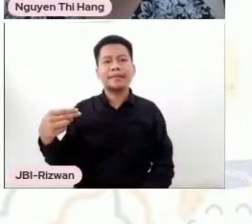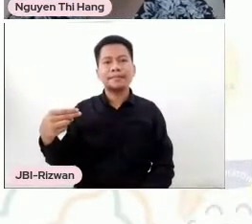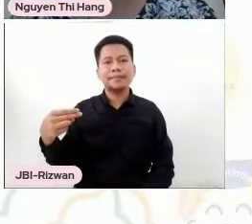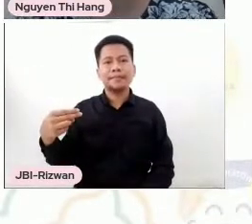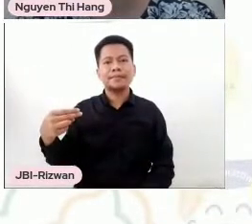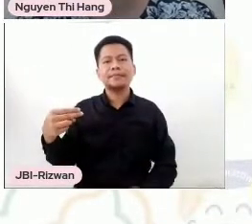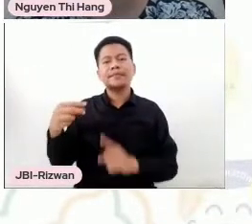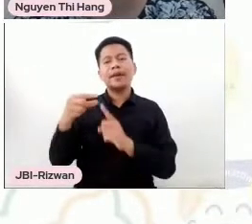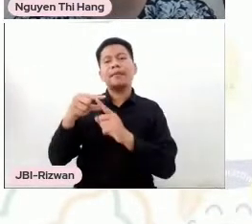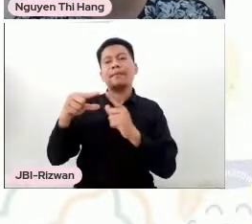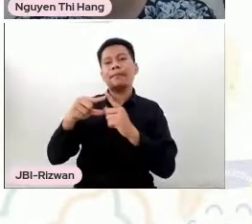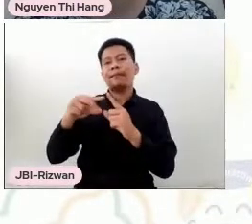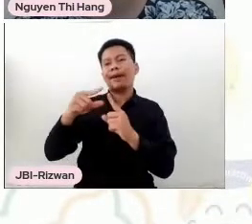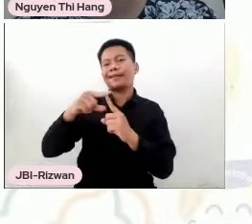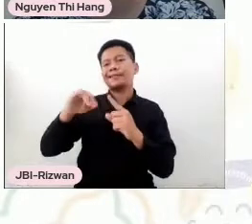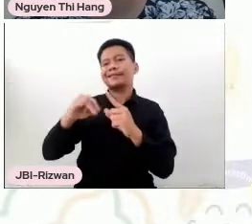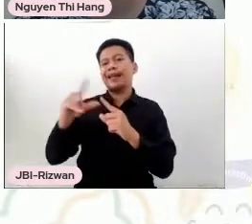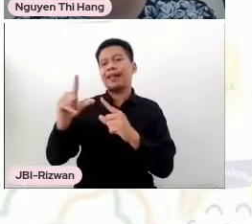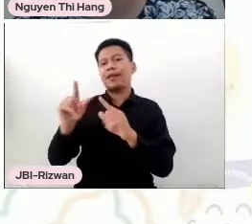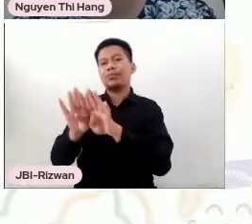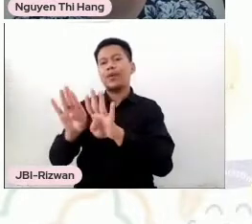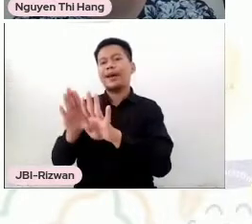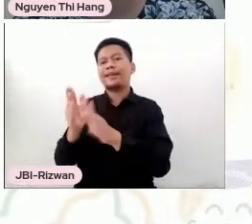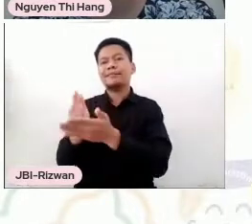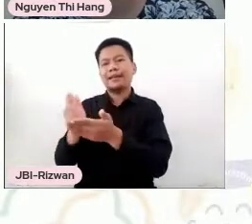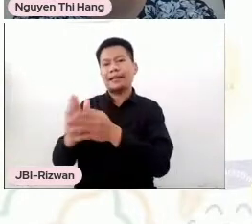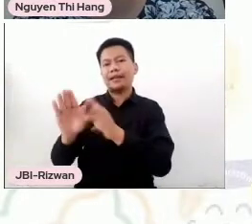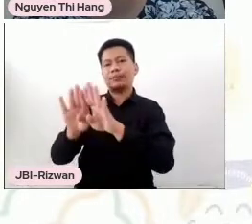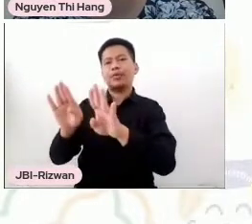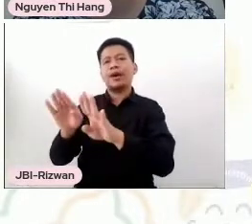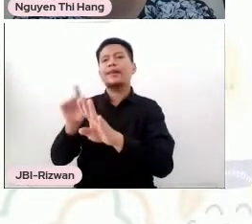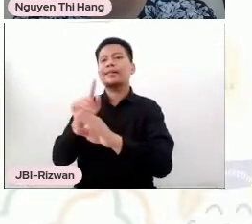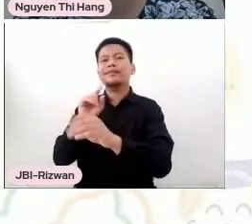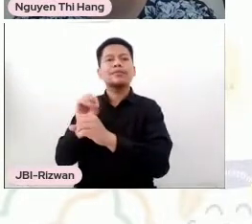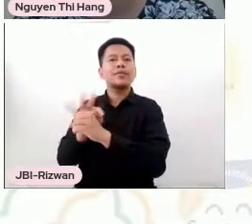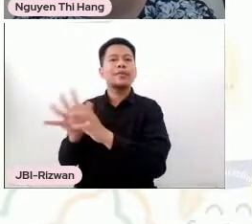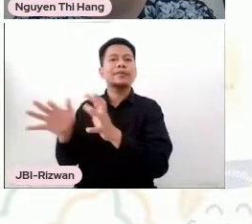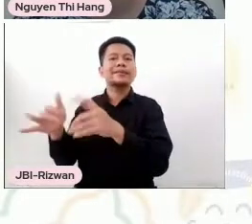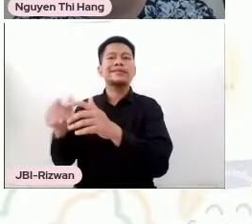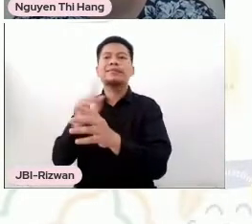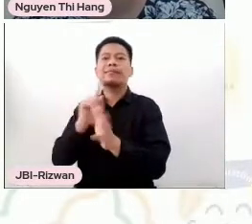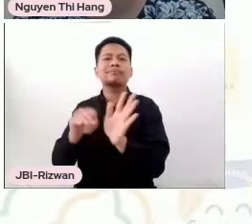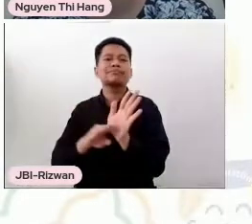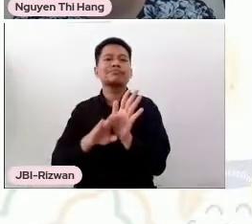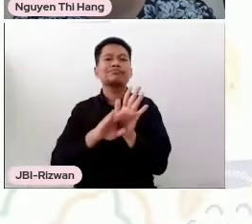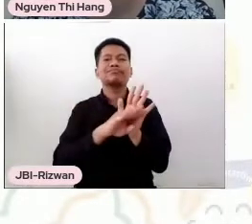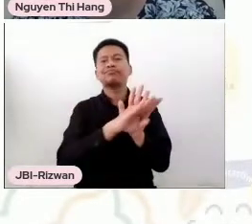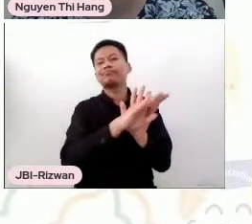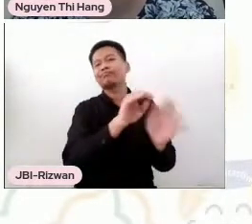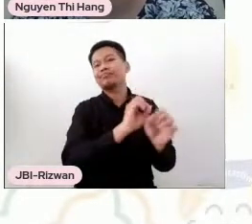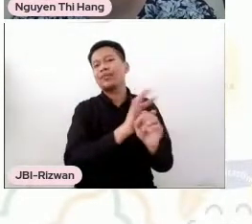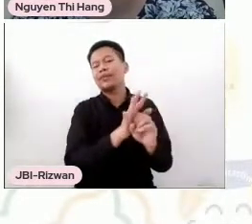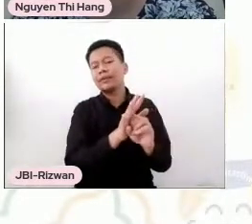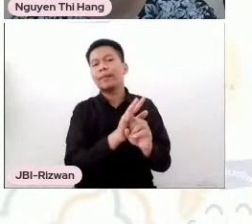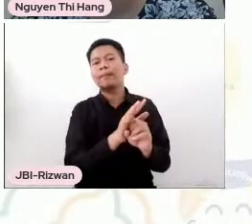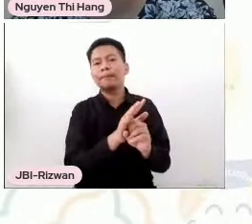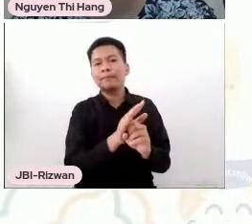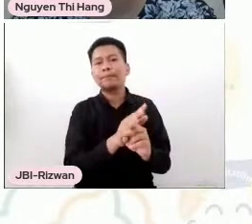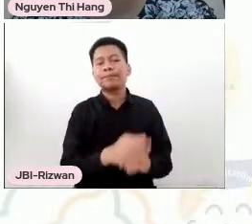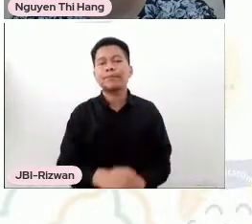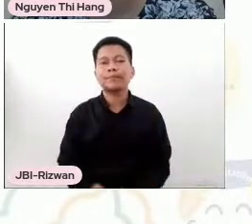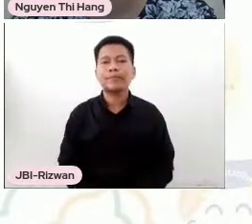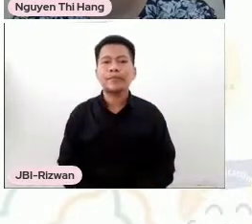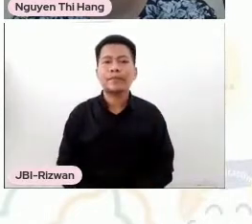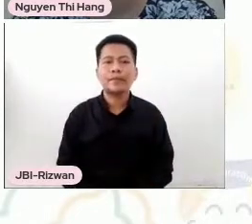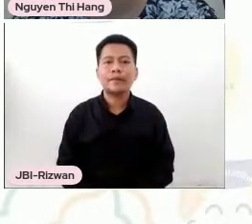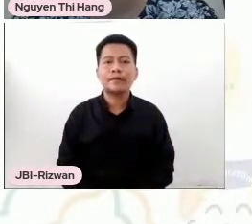open, but we don't know yet because the COVID-19 is rising again. Yeah, so it is said that in